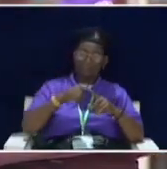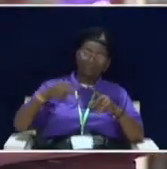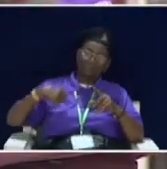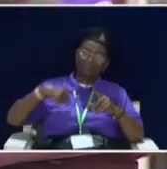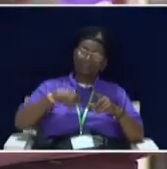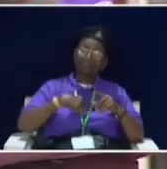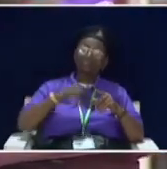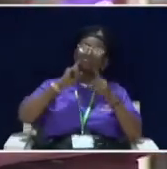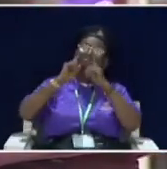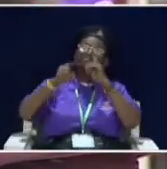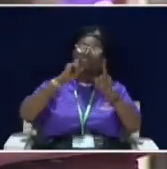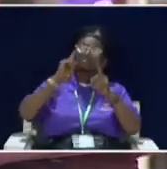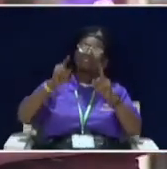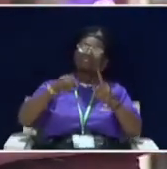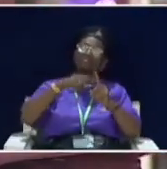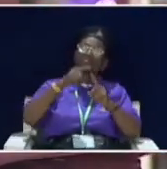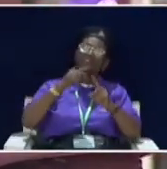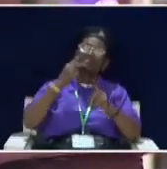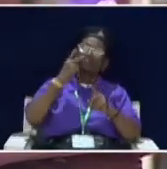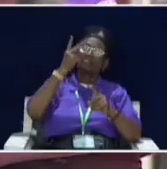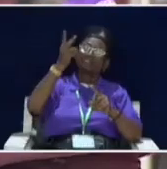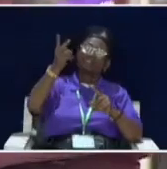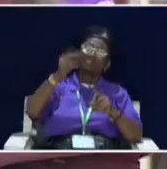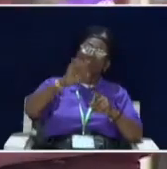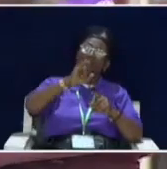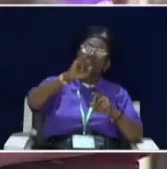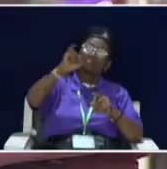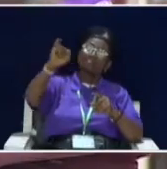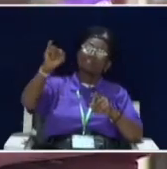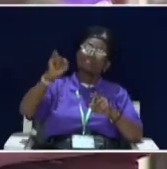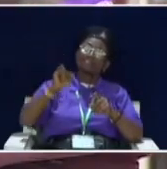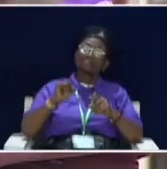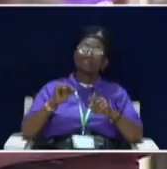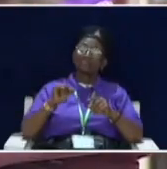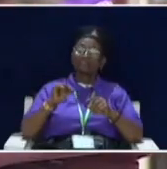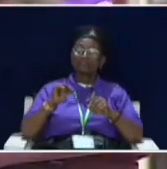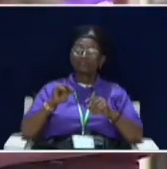seeing, nitori nigba ti a ba so nipa riri,